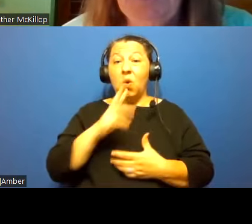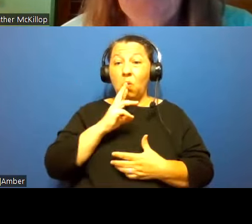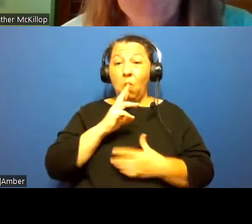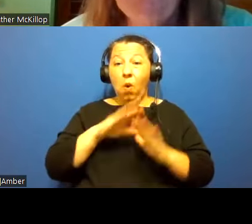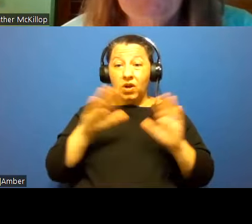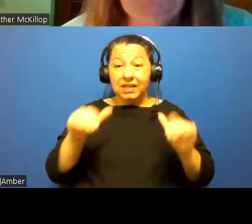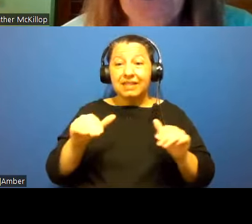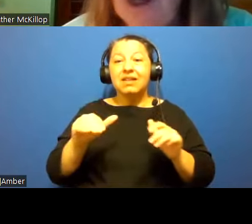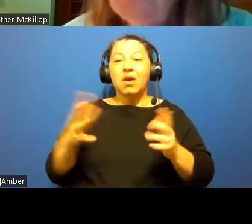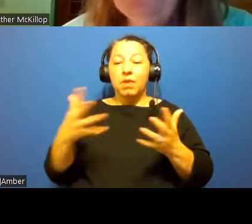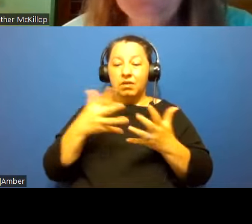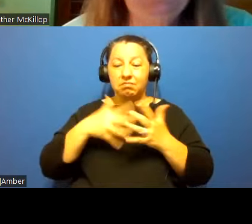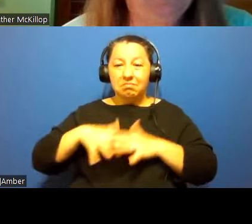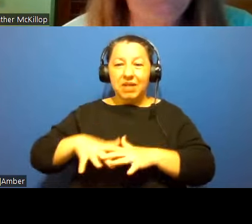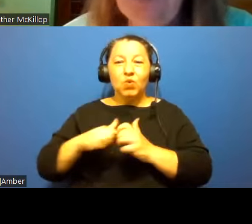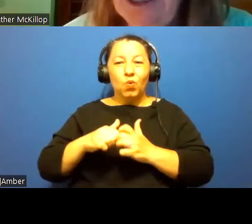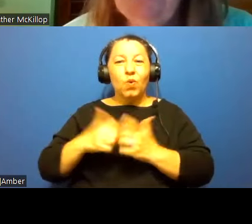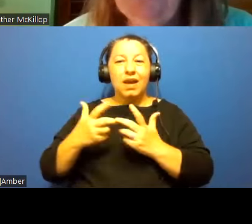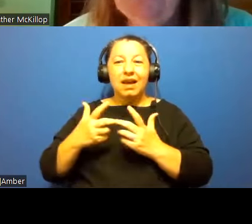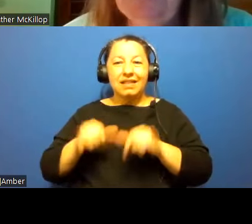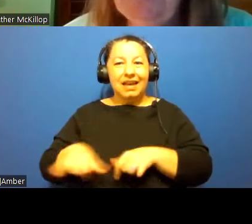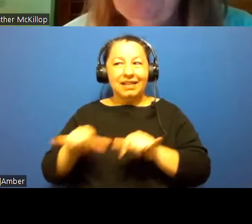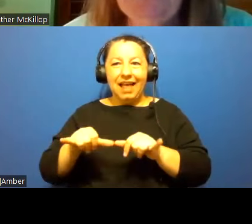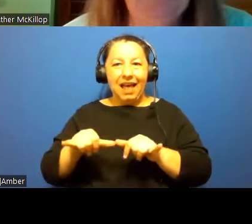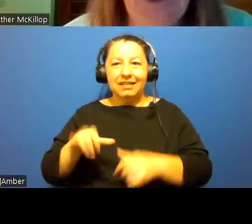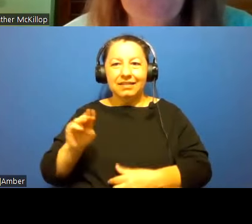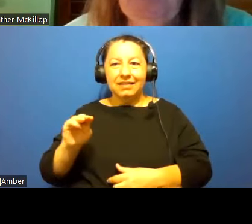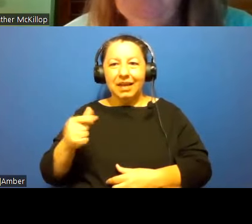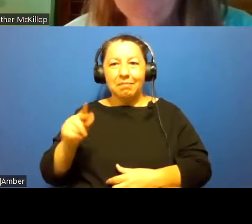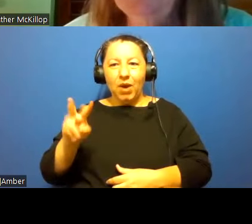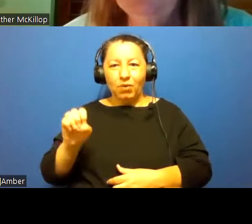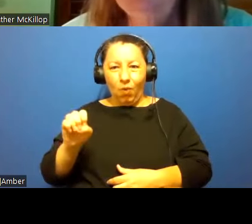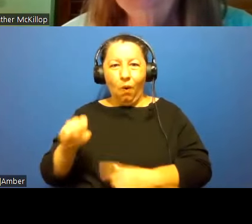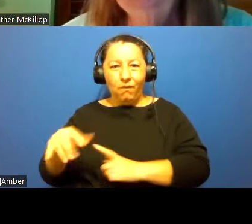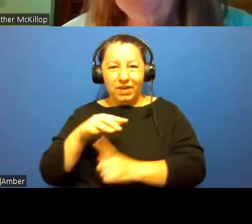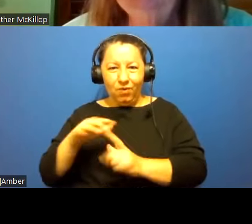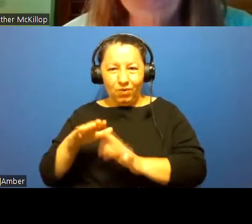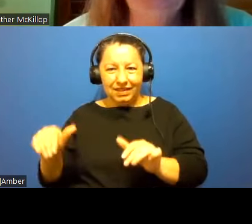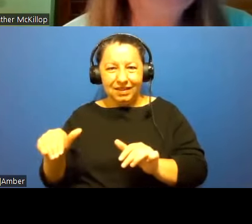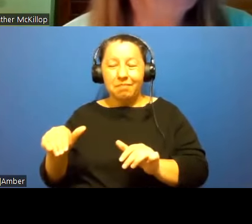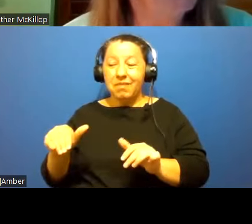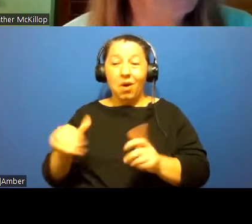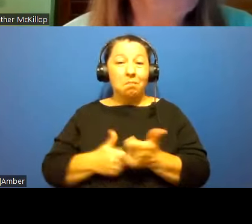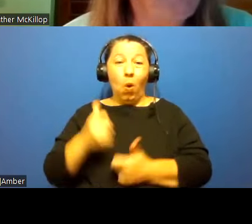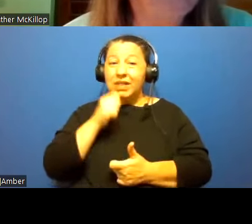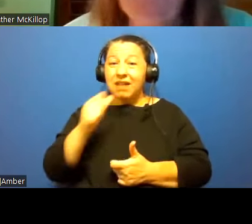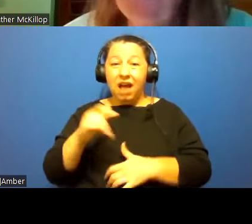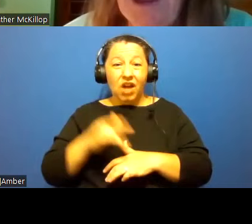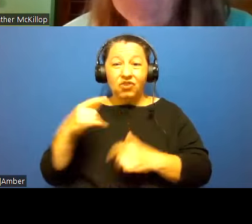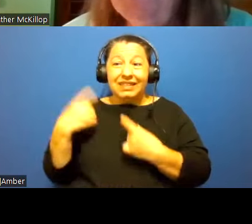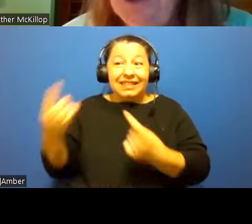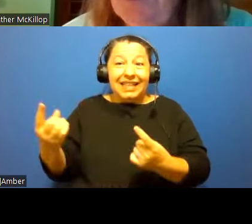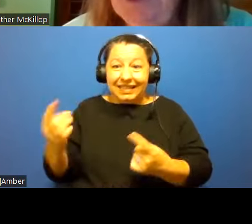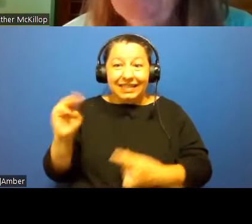ecosystem, which is largely untouched since the classic Maya. This is one of the world's best